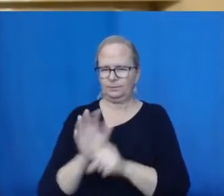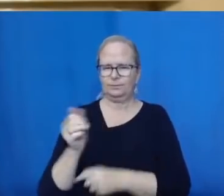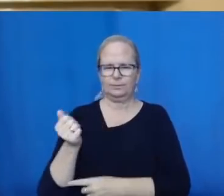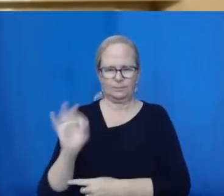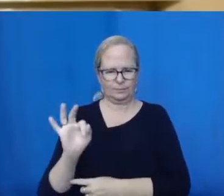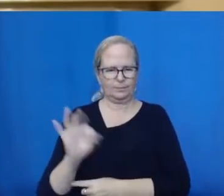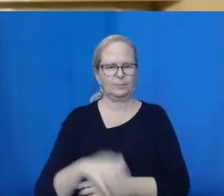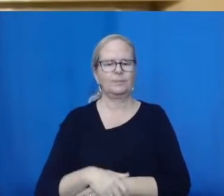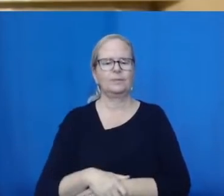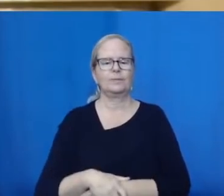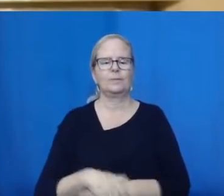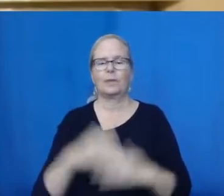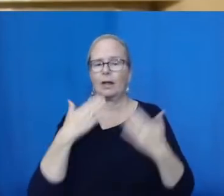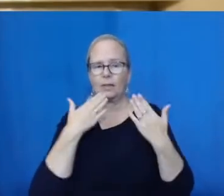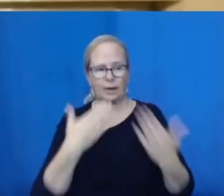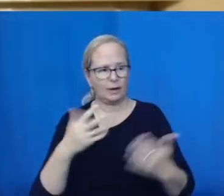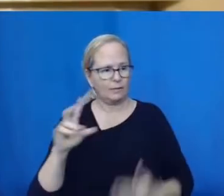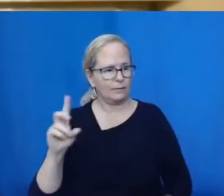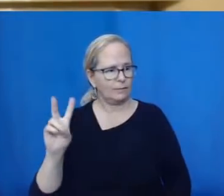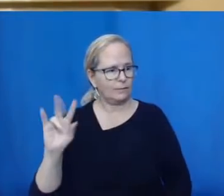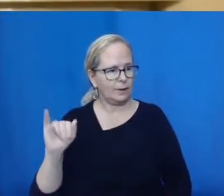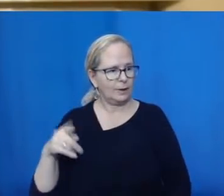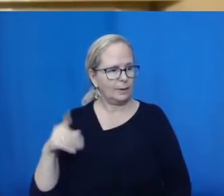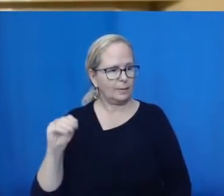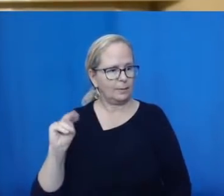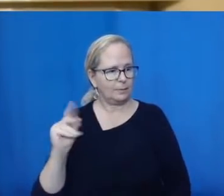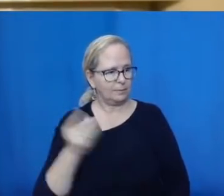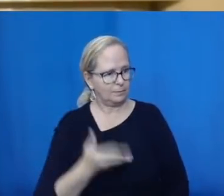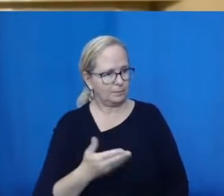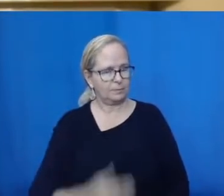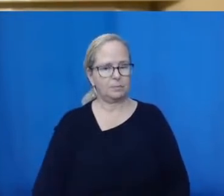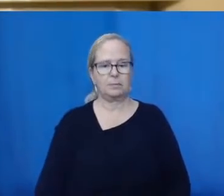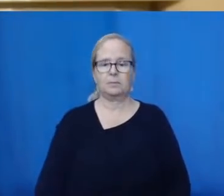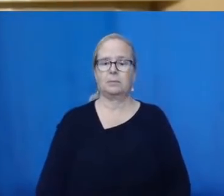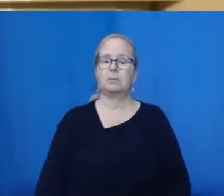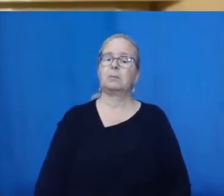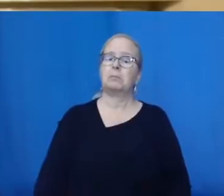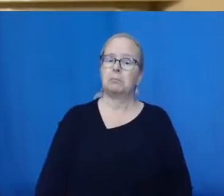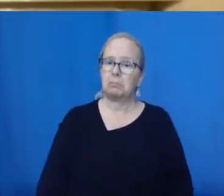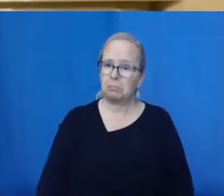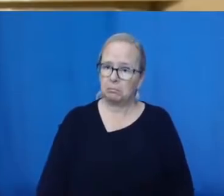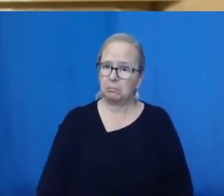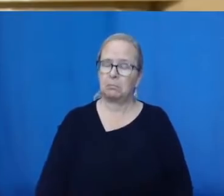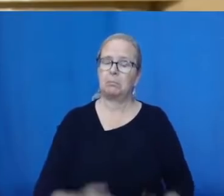of panelists today, so I don't want to take up too much time. Let's go right into the slides.